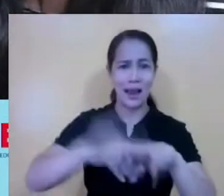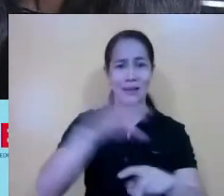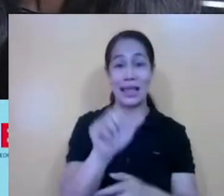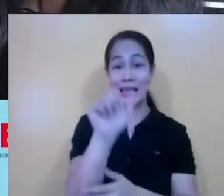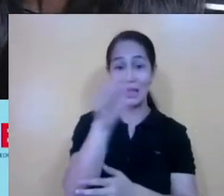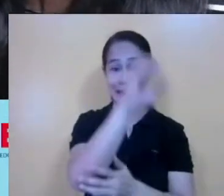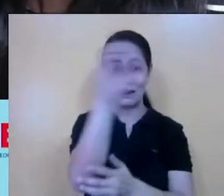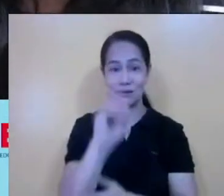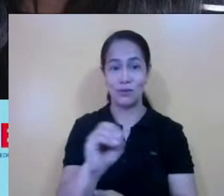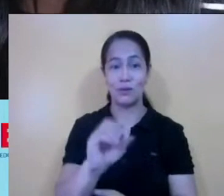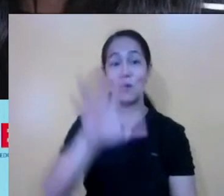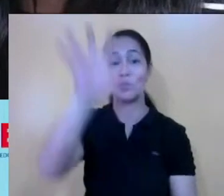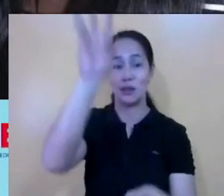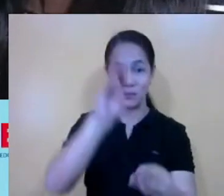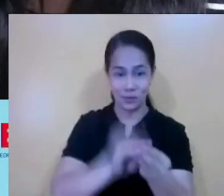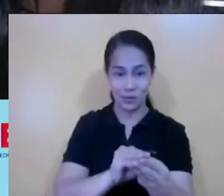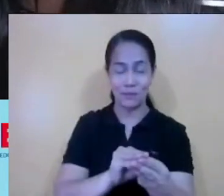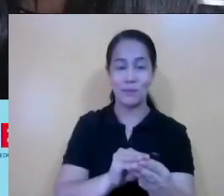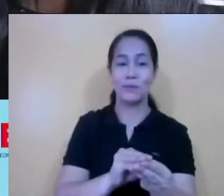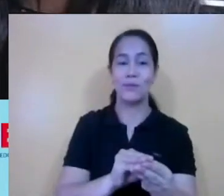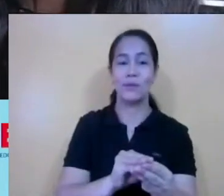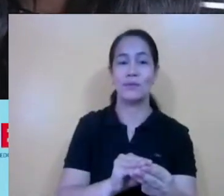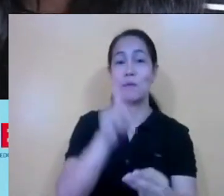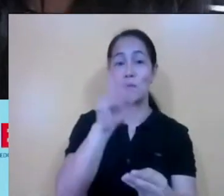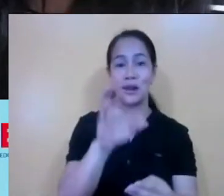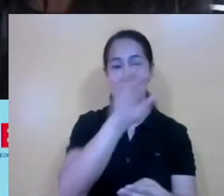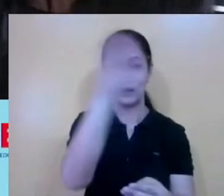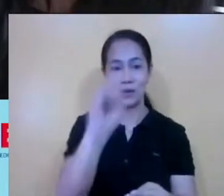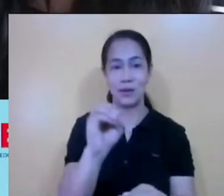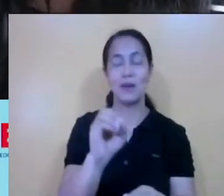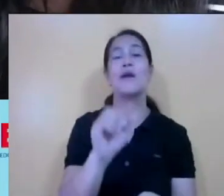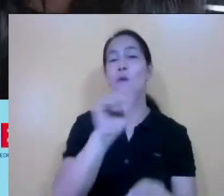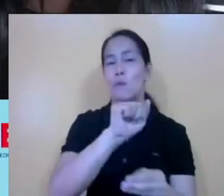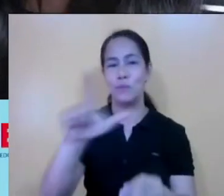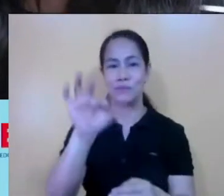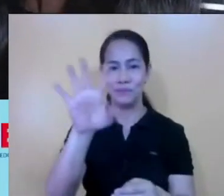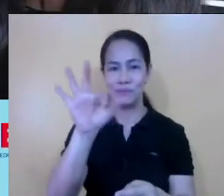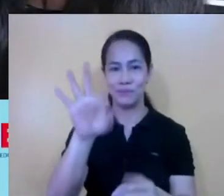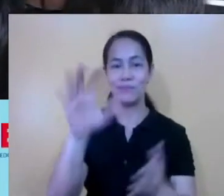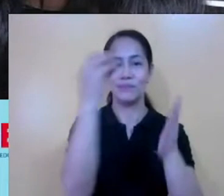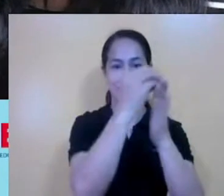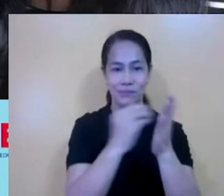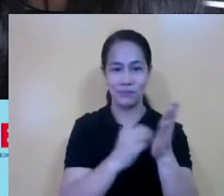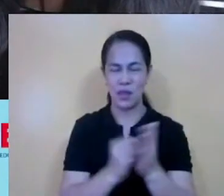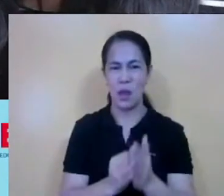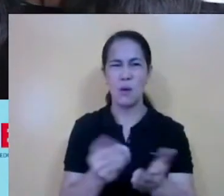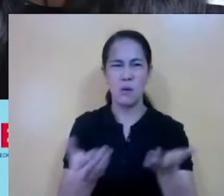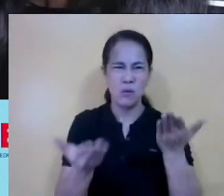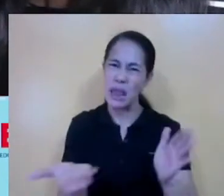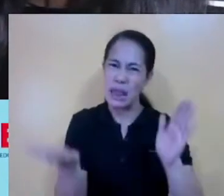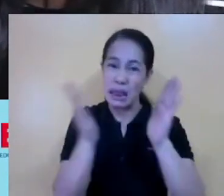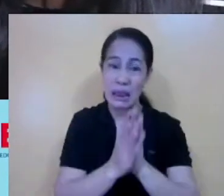a total weight of 100% for all 19 indicators. So you may be asking, Ms.